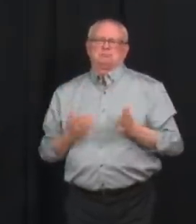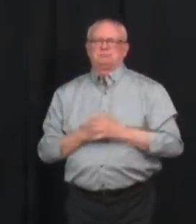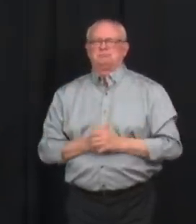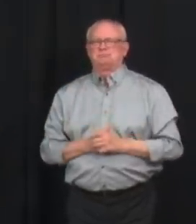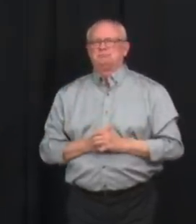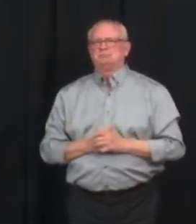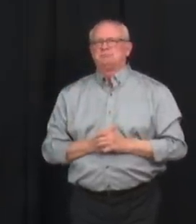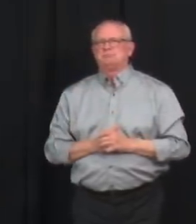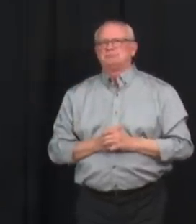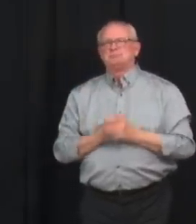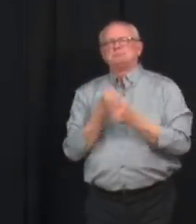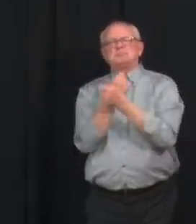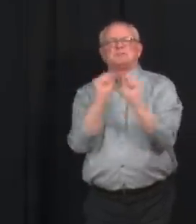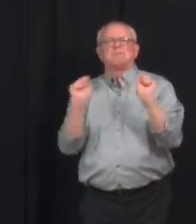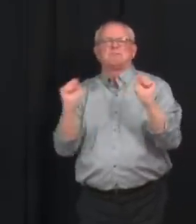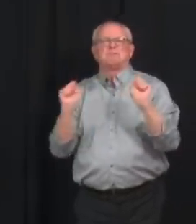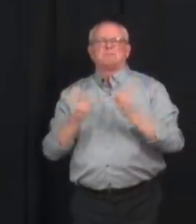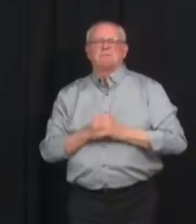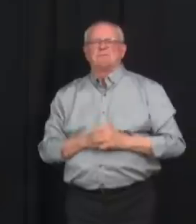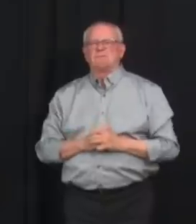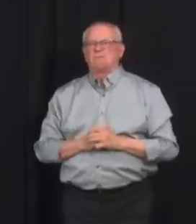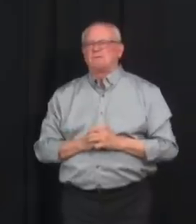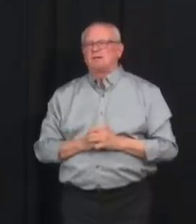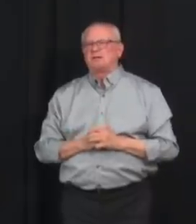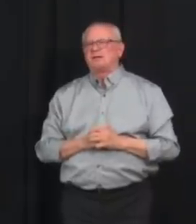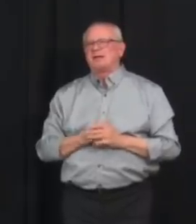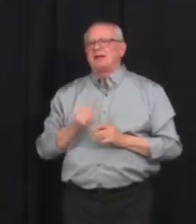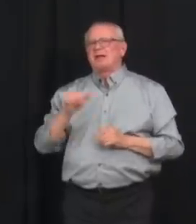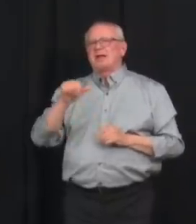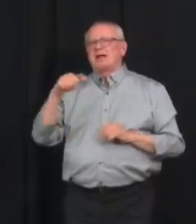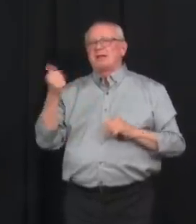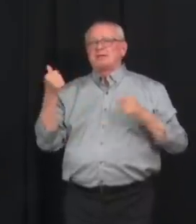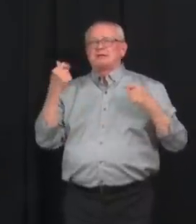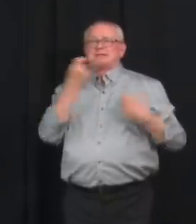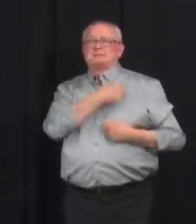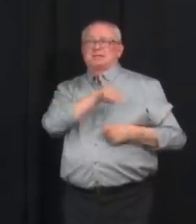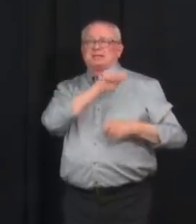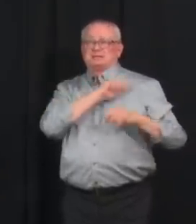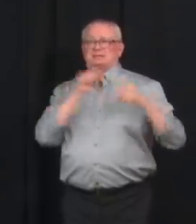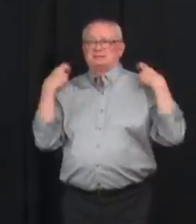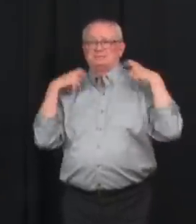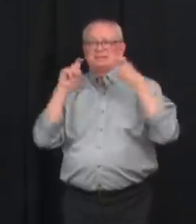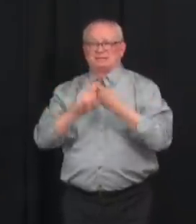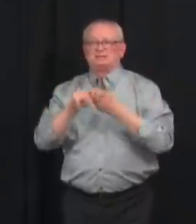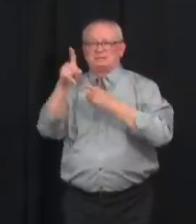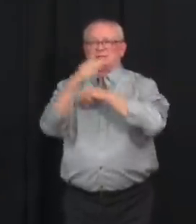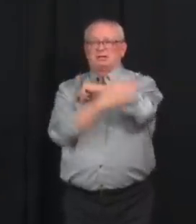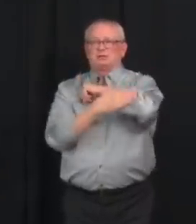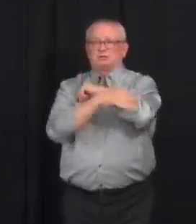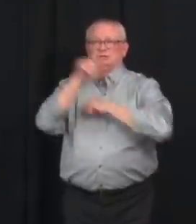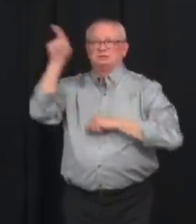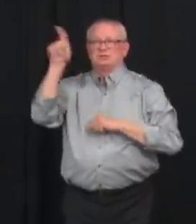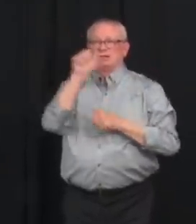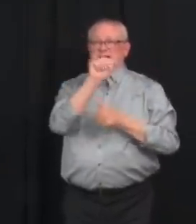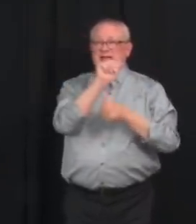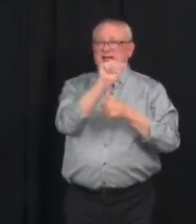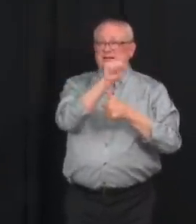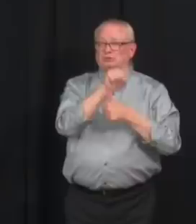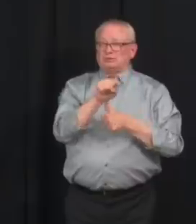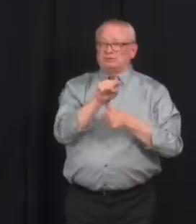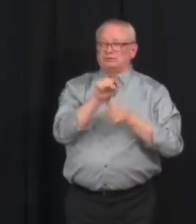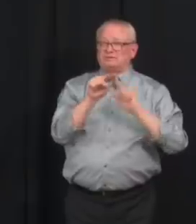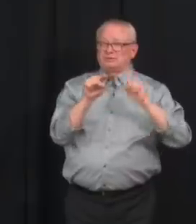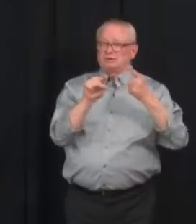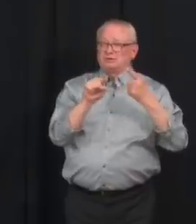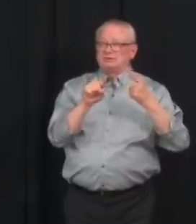trial. In a study from Spain with AstraZeneca, then Pfizer vaccine after 8 weeks, side effects were mild and